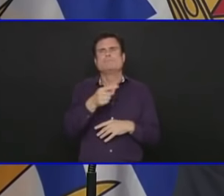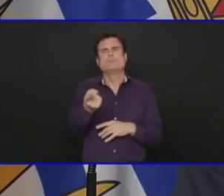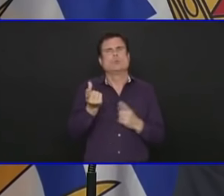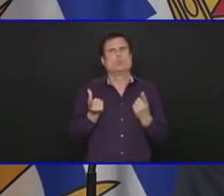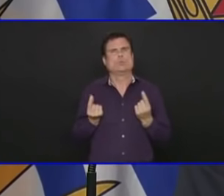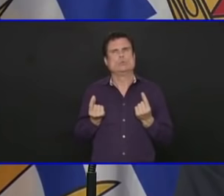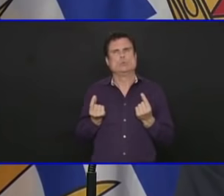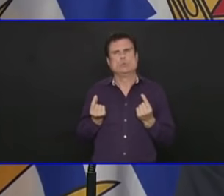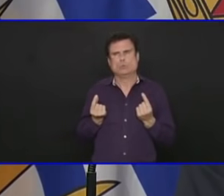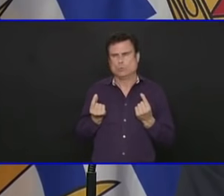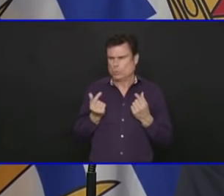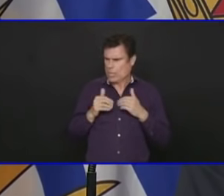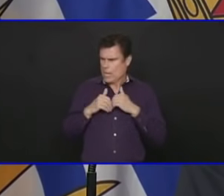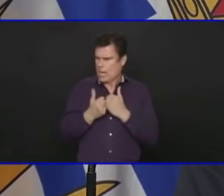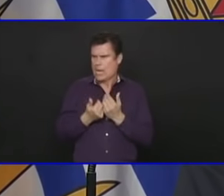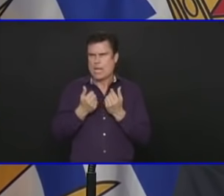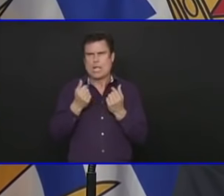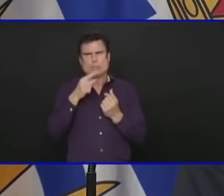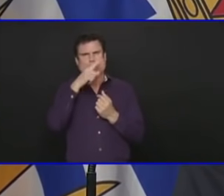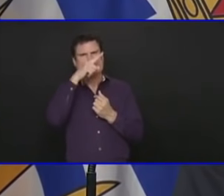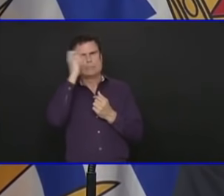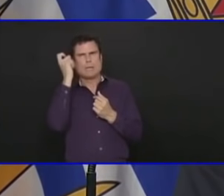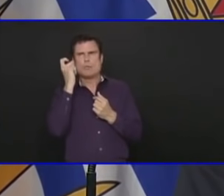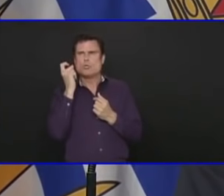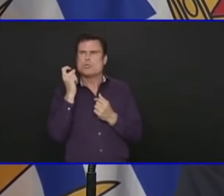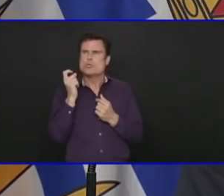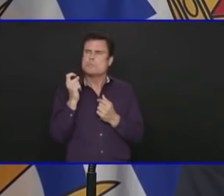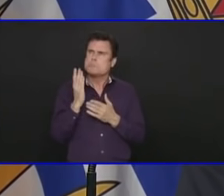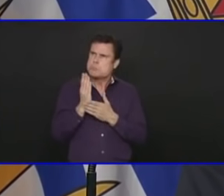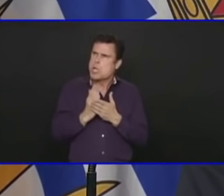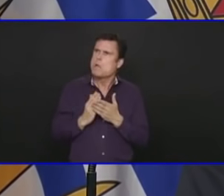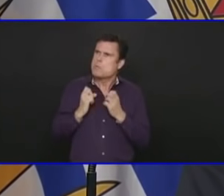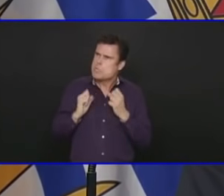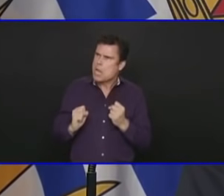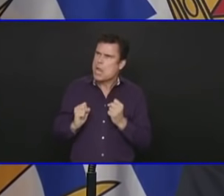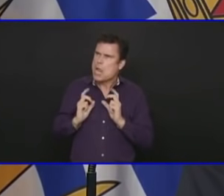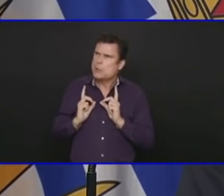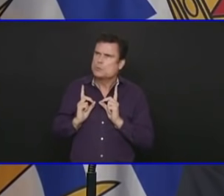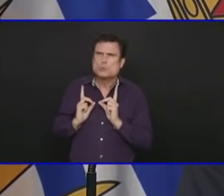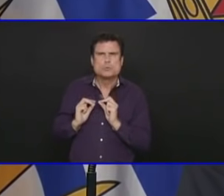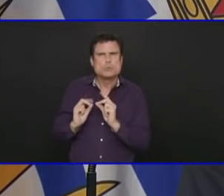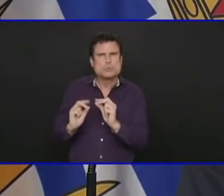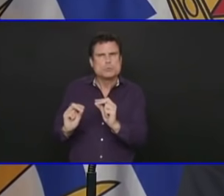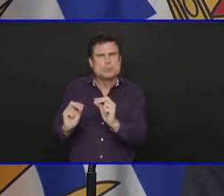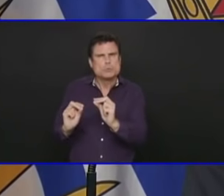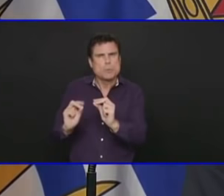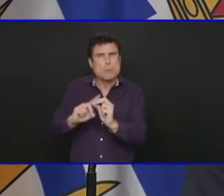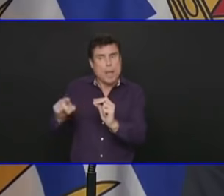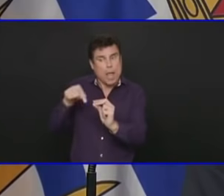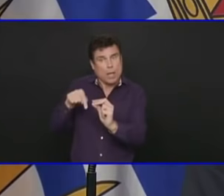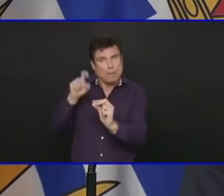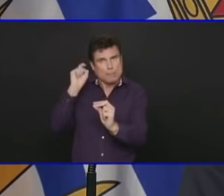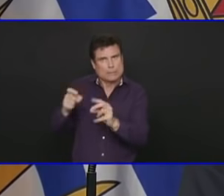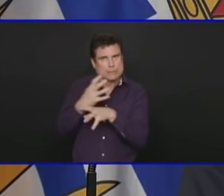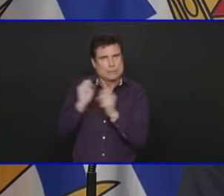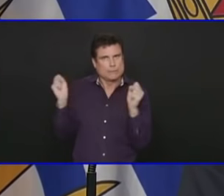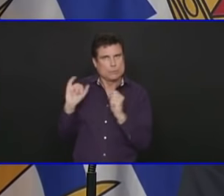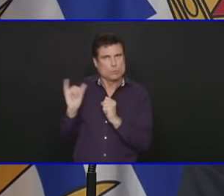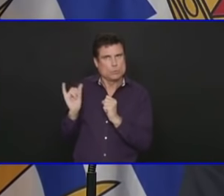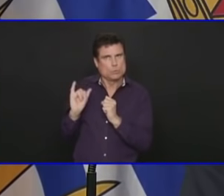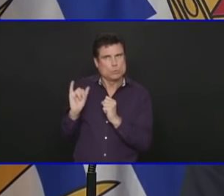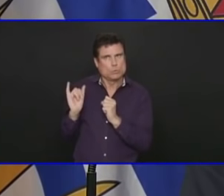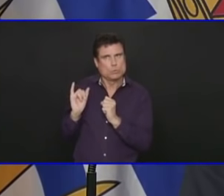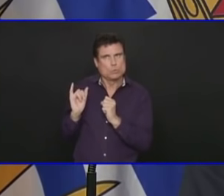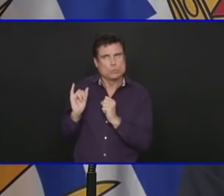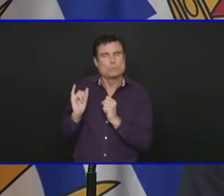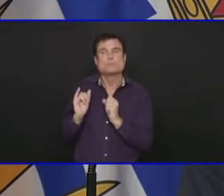Looking at the numbers that we're seeing, Dr. Henry and Minister Dix, it looks like we're near zero by Canada Day. Is this